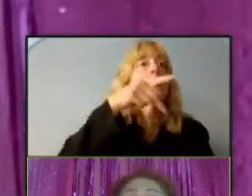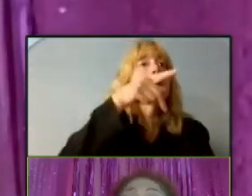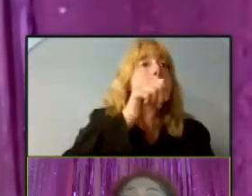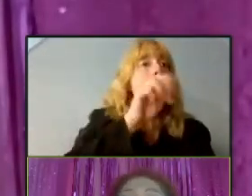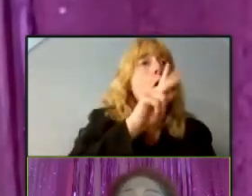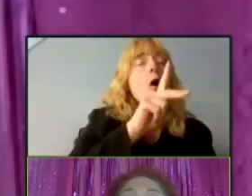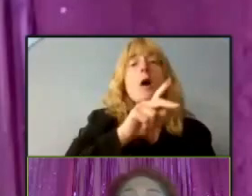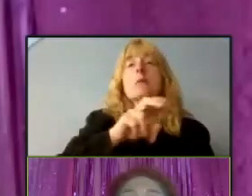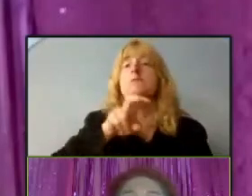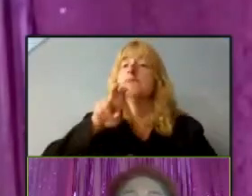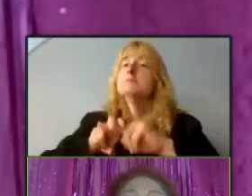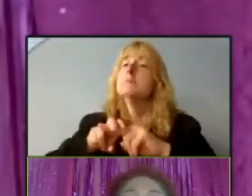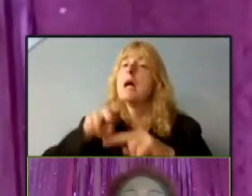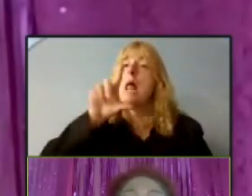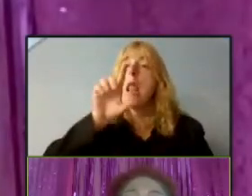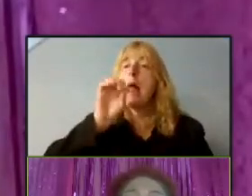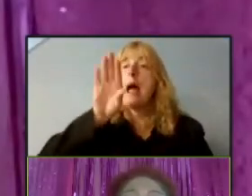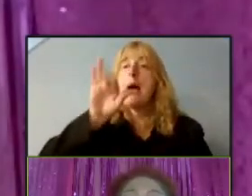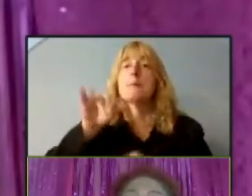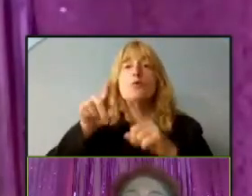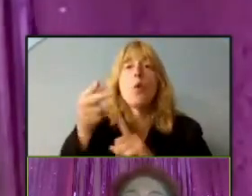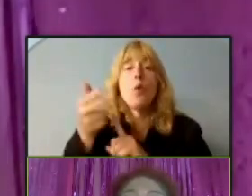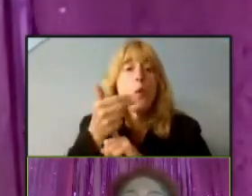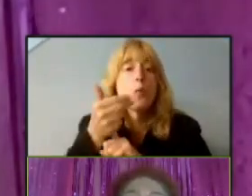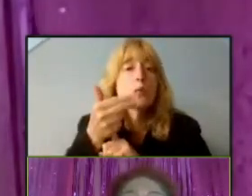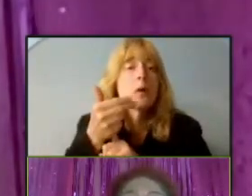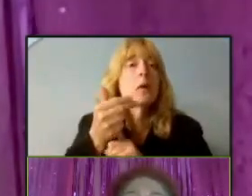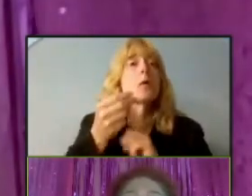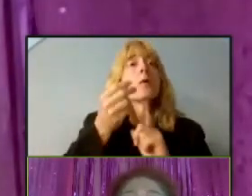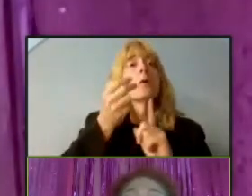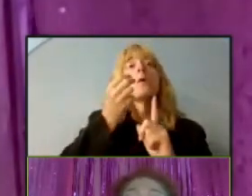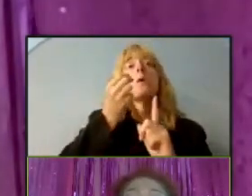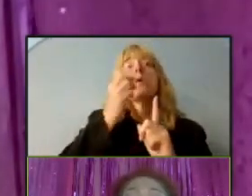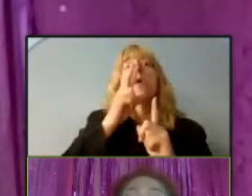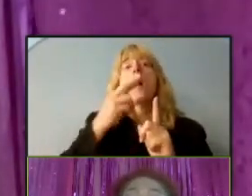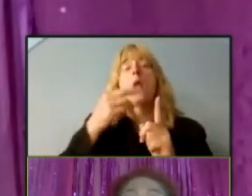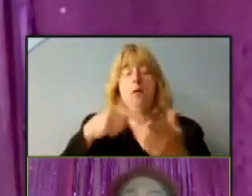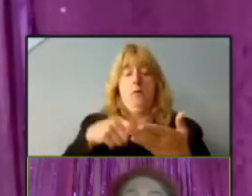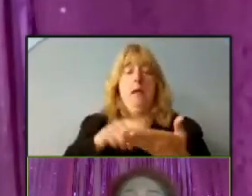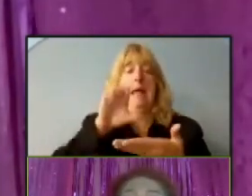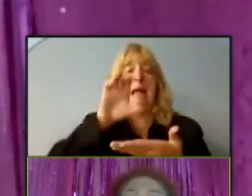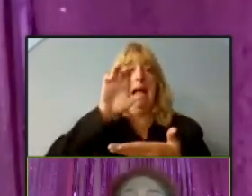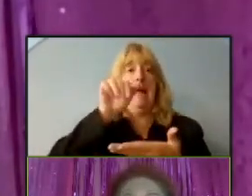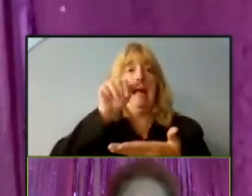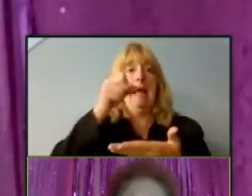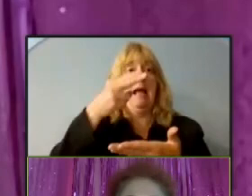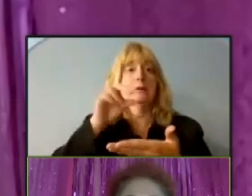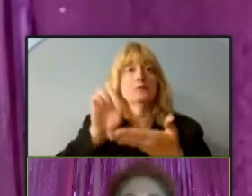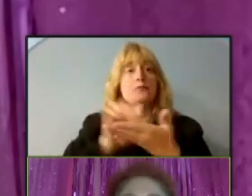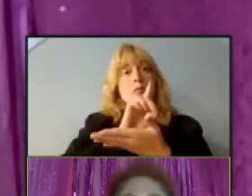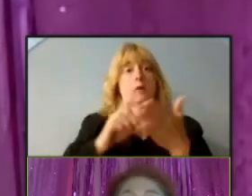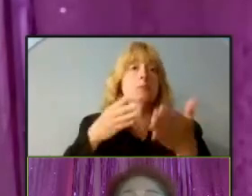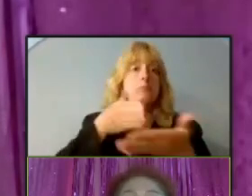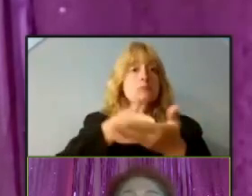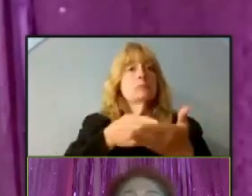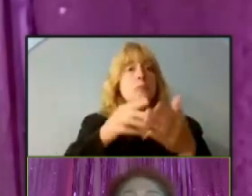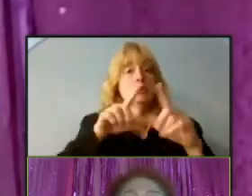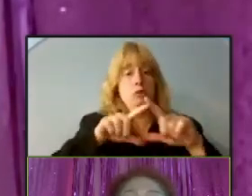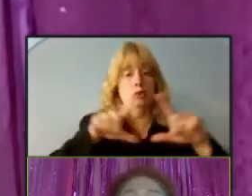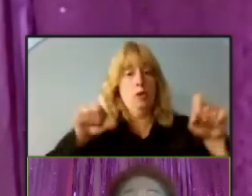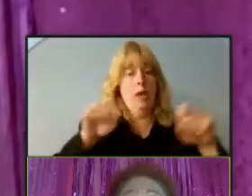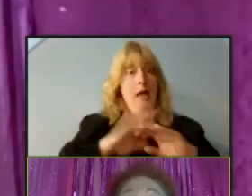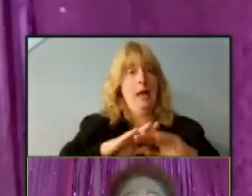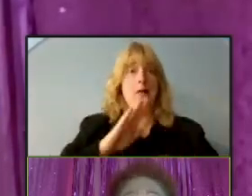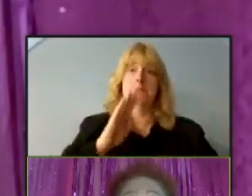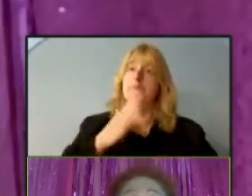hotel, even cashing a discrimination lawsuit check at one's own bank is reason enough to